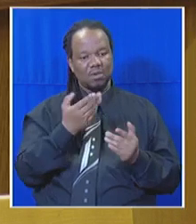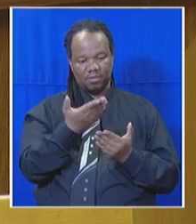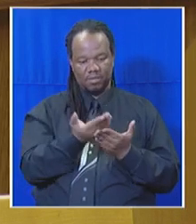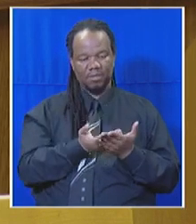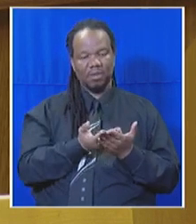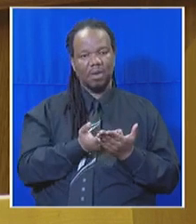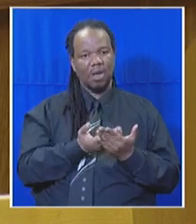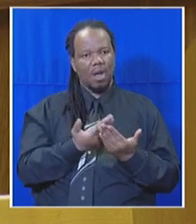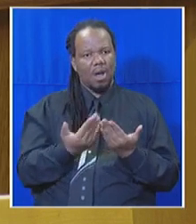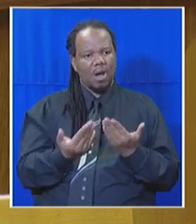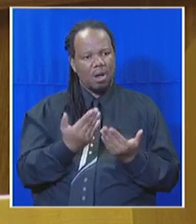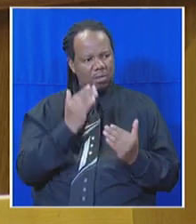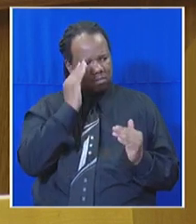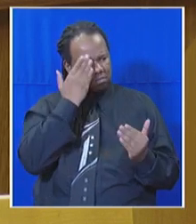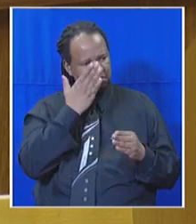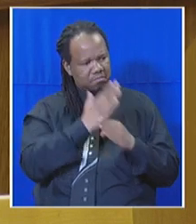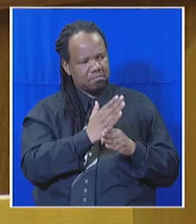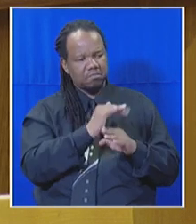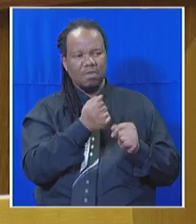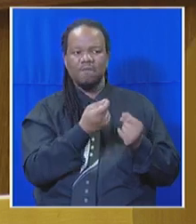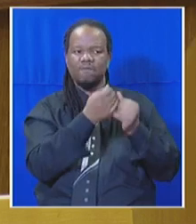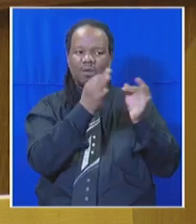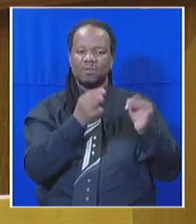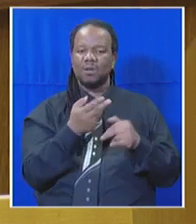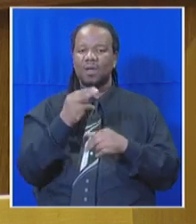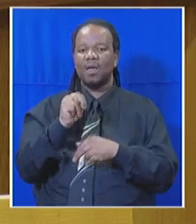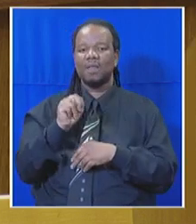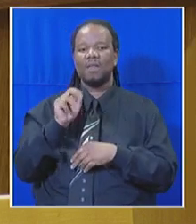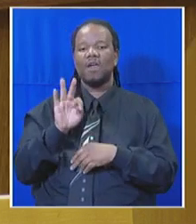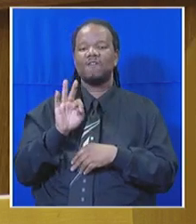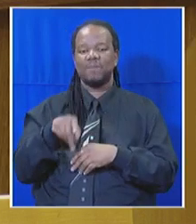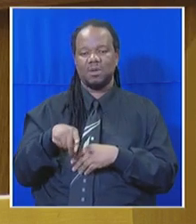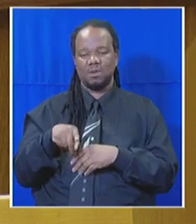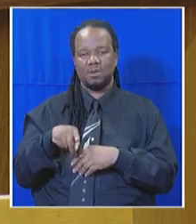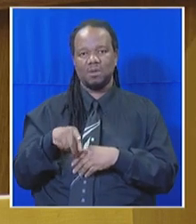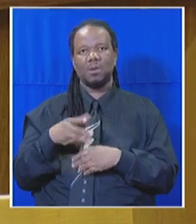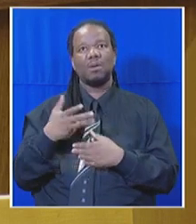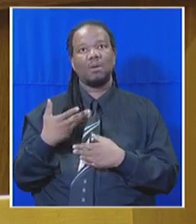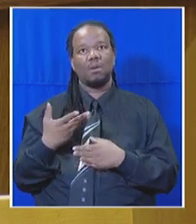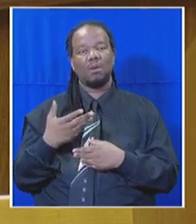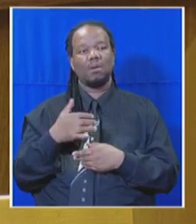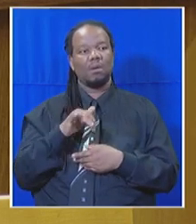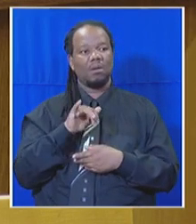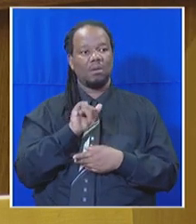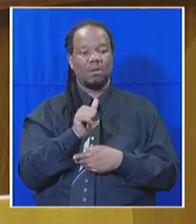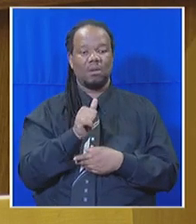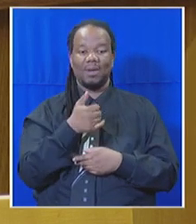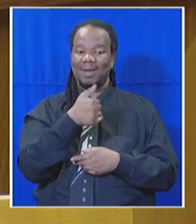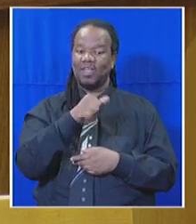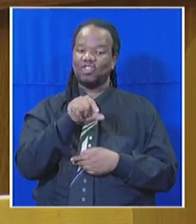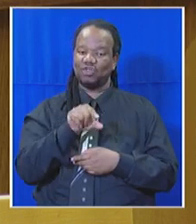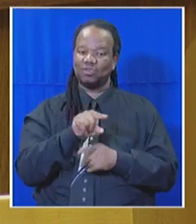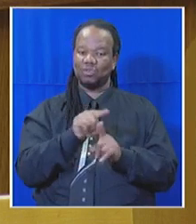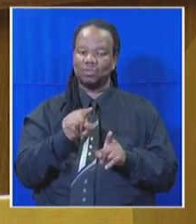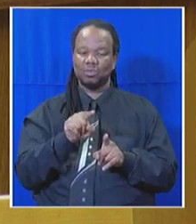financial state of affairs of the department. The NFP is particularly dismayed at the findings of the Auditor General that, which points